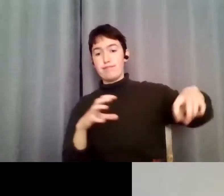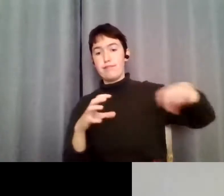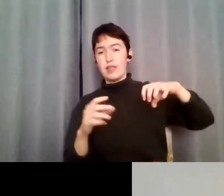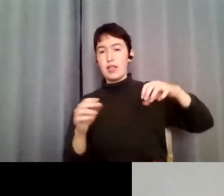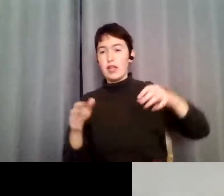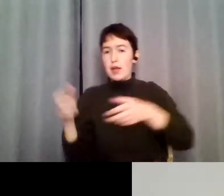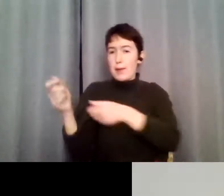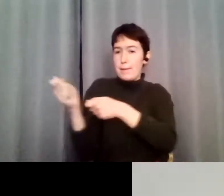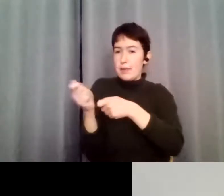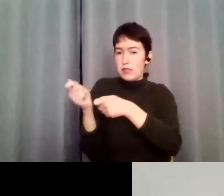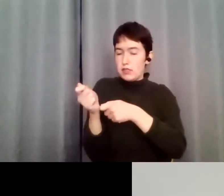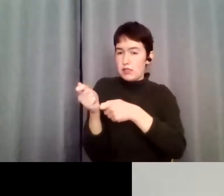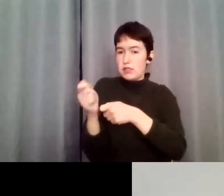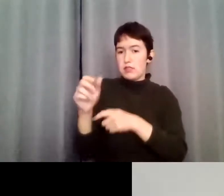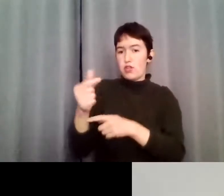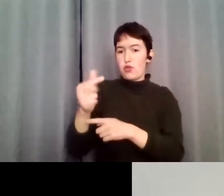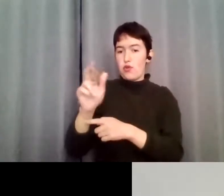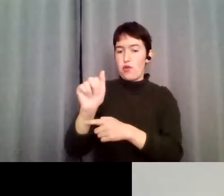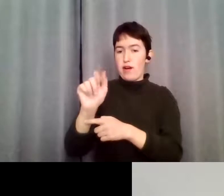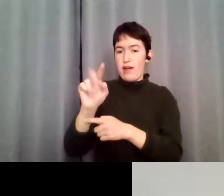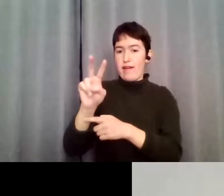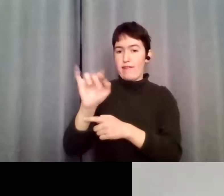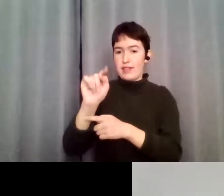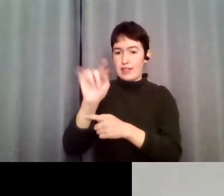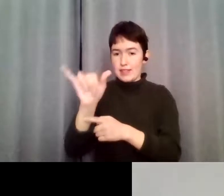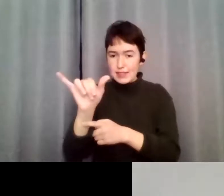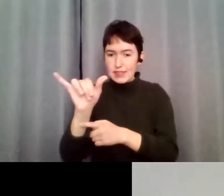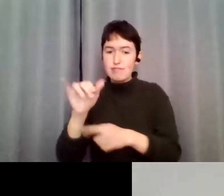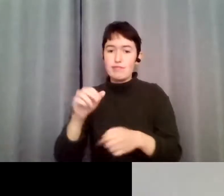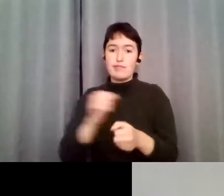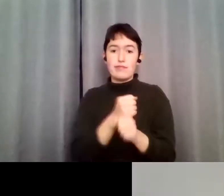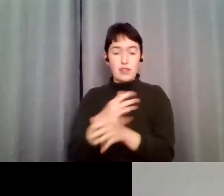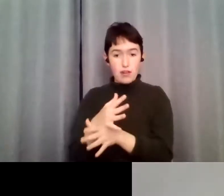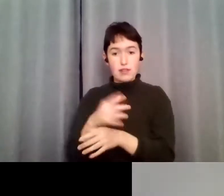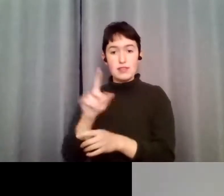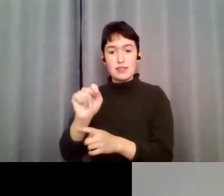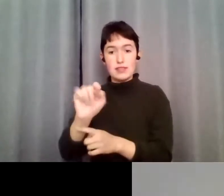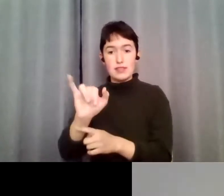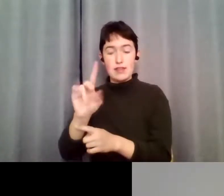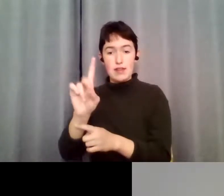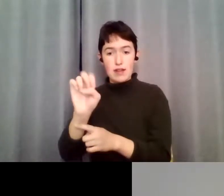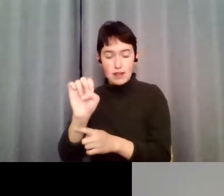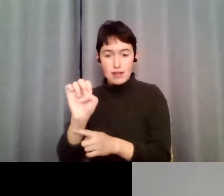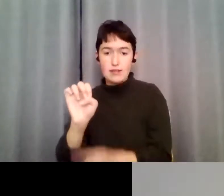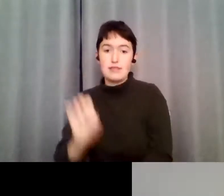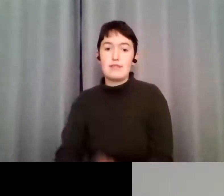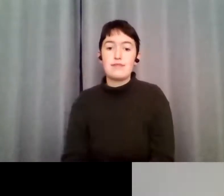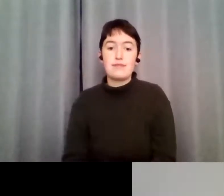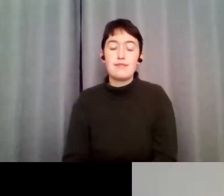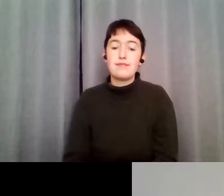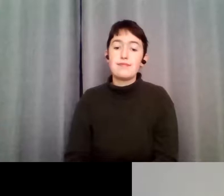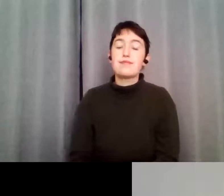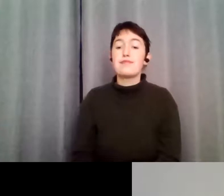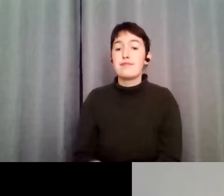it can cause tides. And there one of the ideas that people have suggested in the past